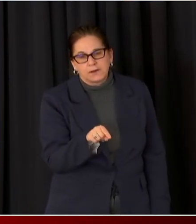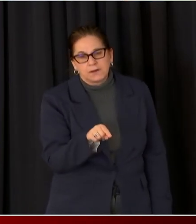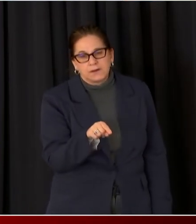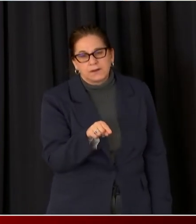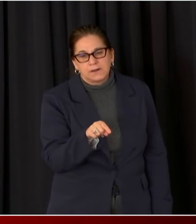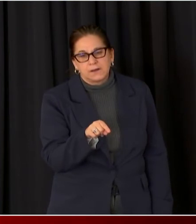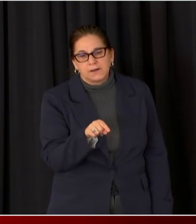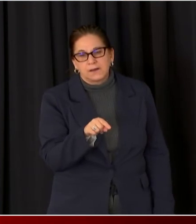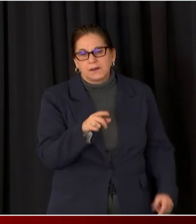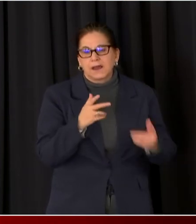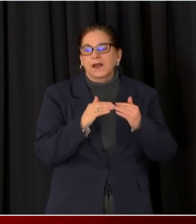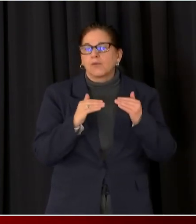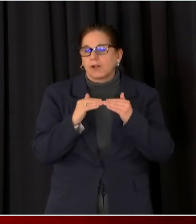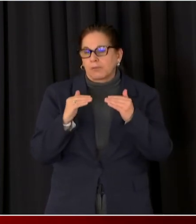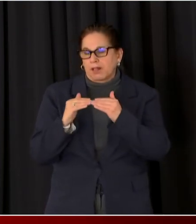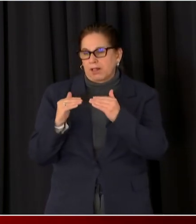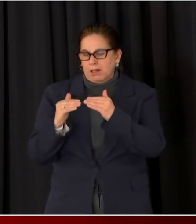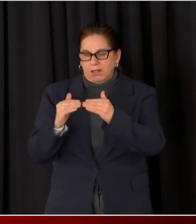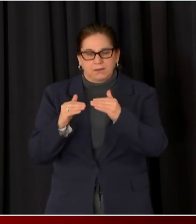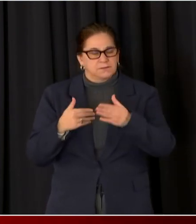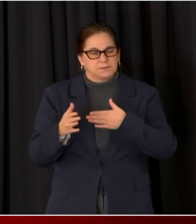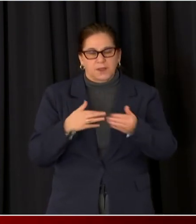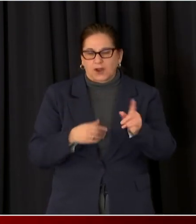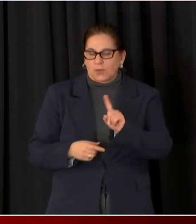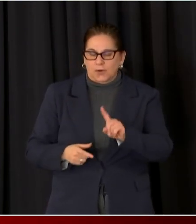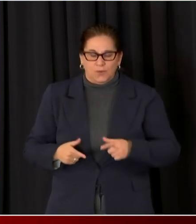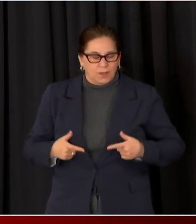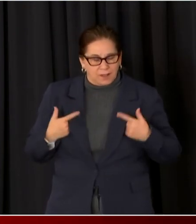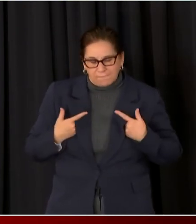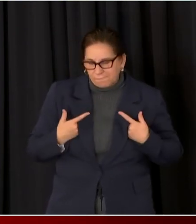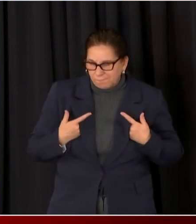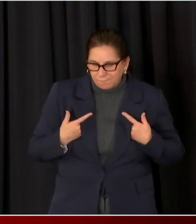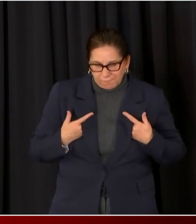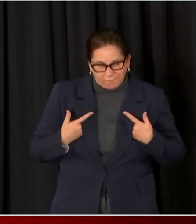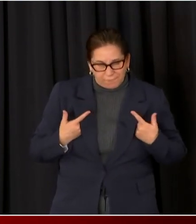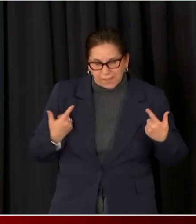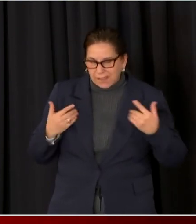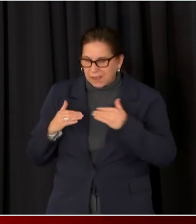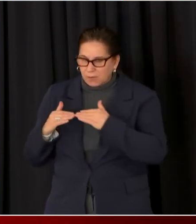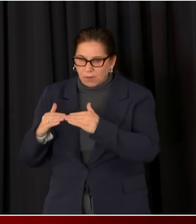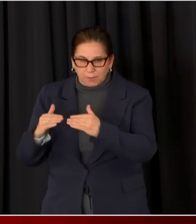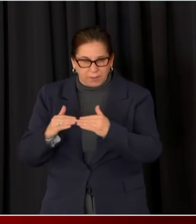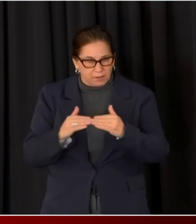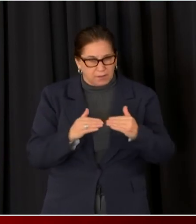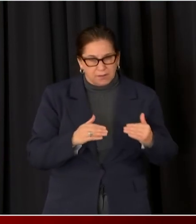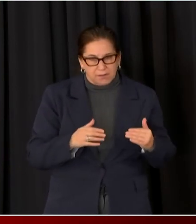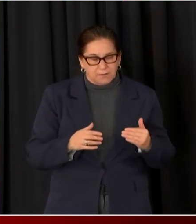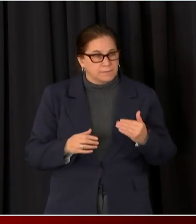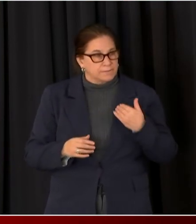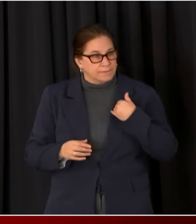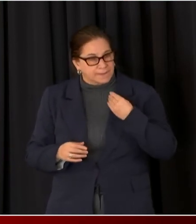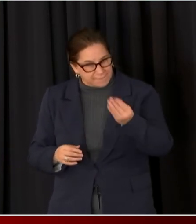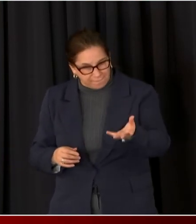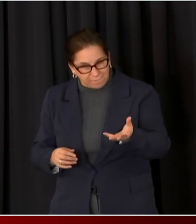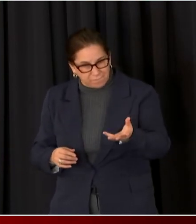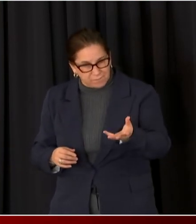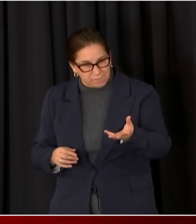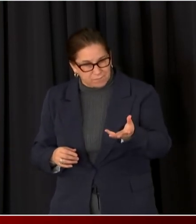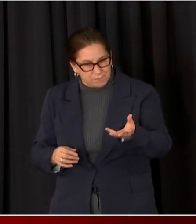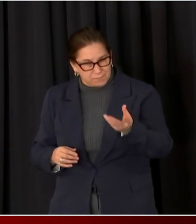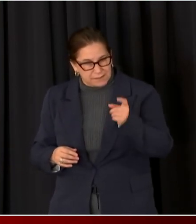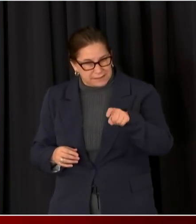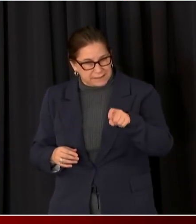time, and equity is giving people what they need. And equality would be giving everybody the same thing. So